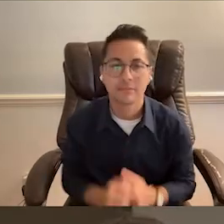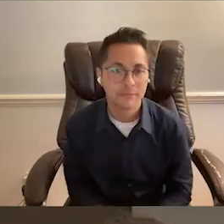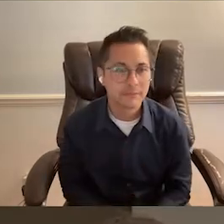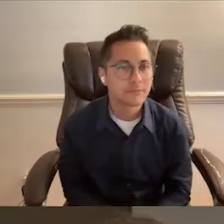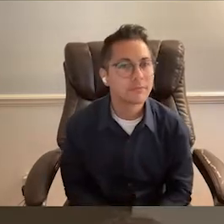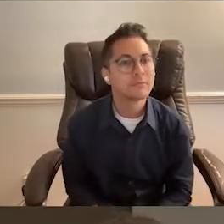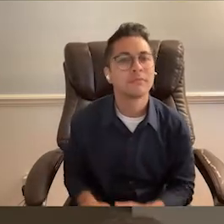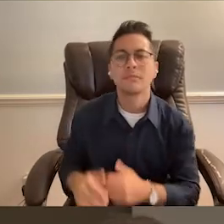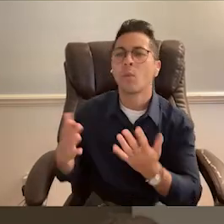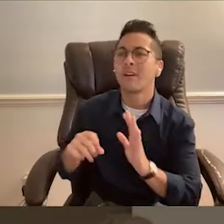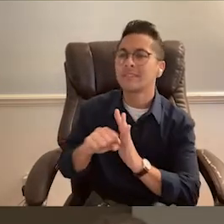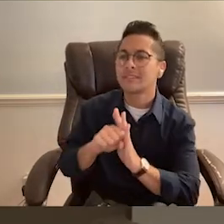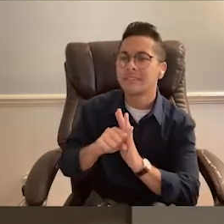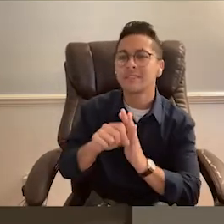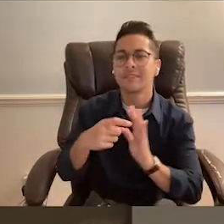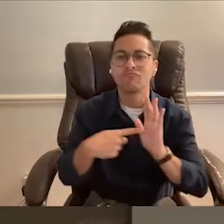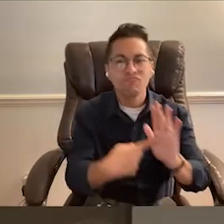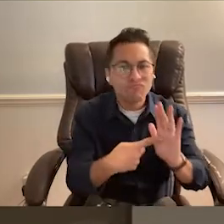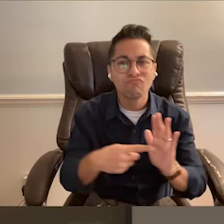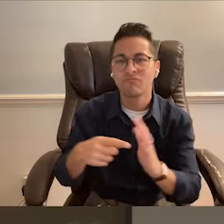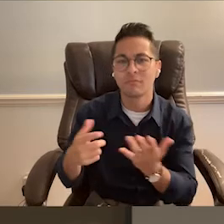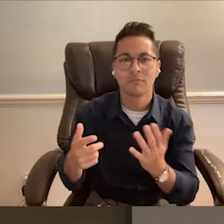you do learn to live with it.